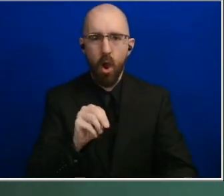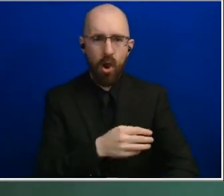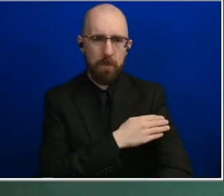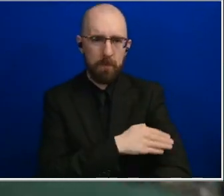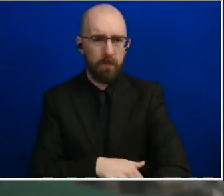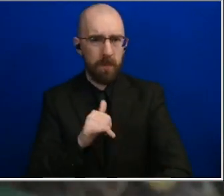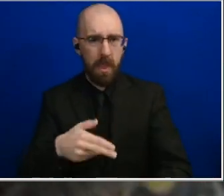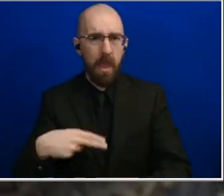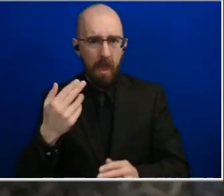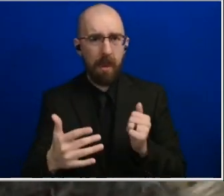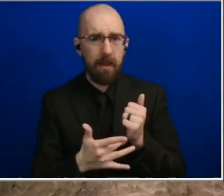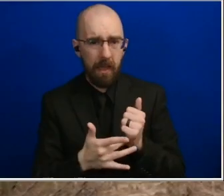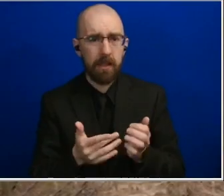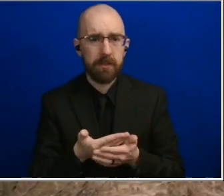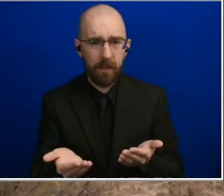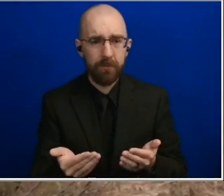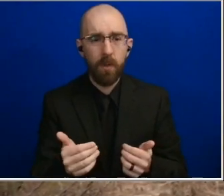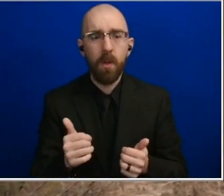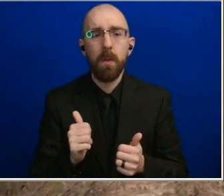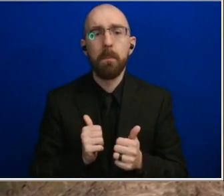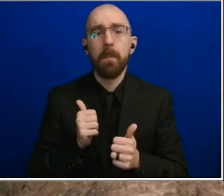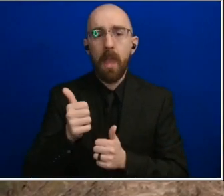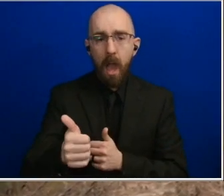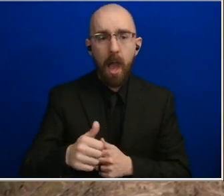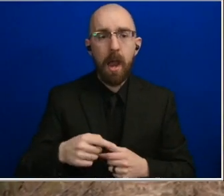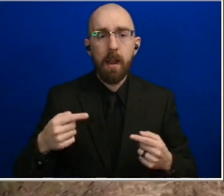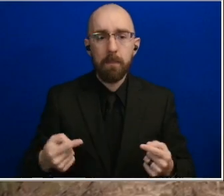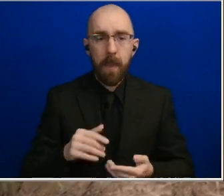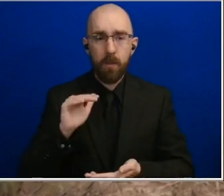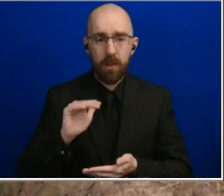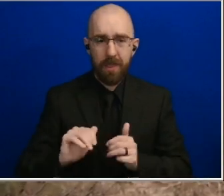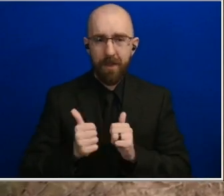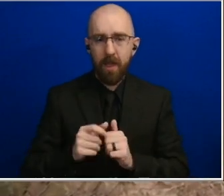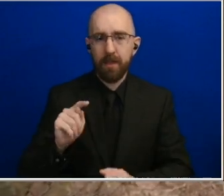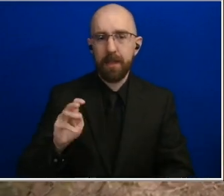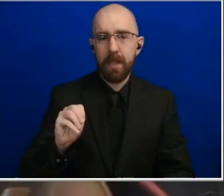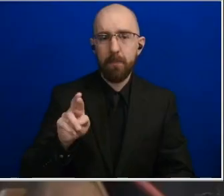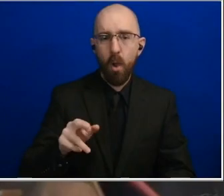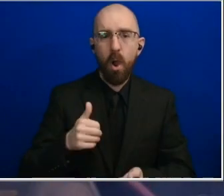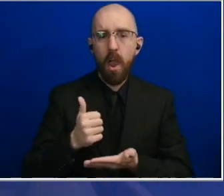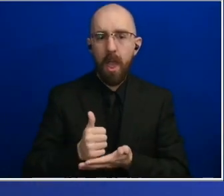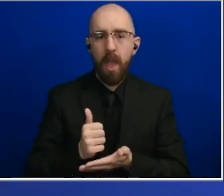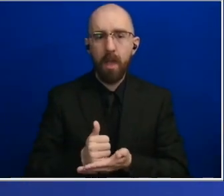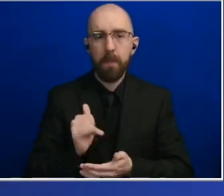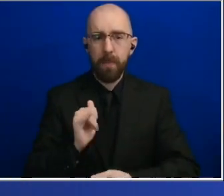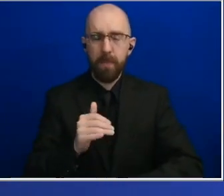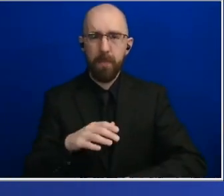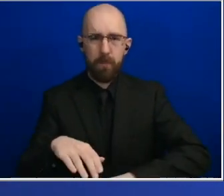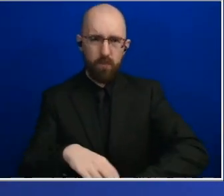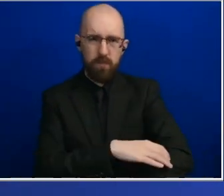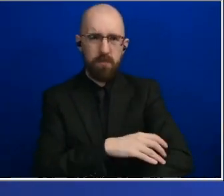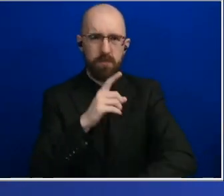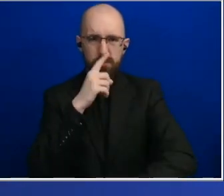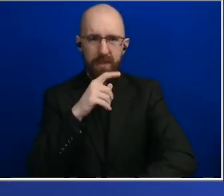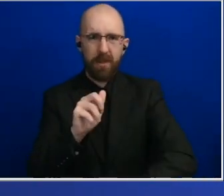So beyond pain relief, how does TMR improve the way prosthetics function? So a lot of the advanced nerve